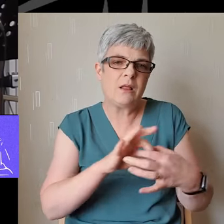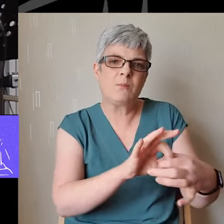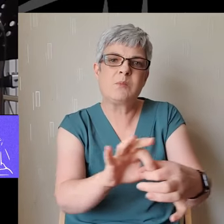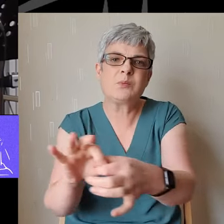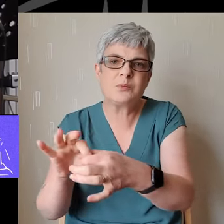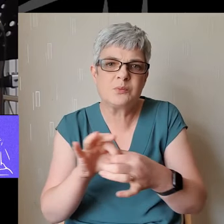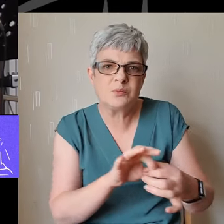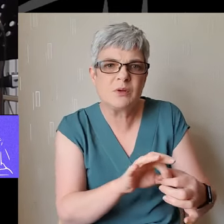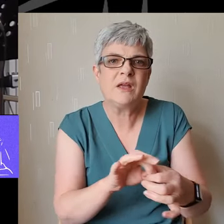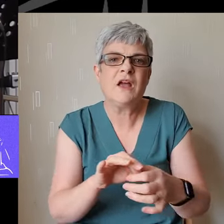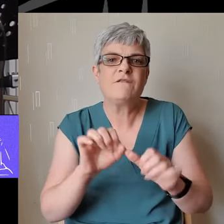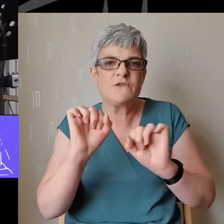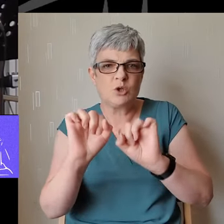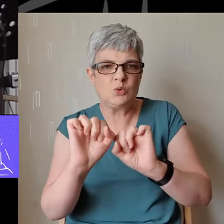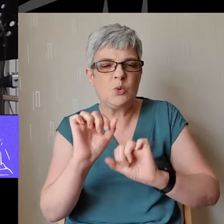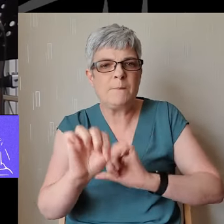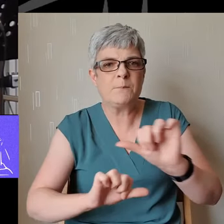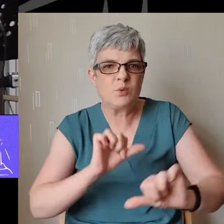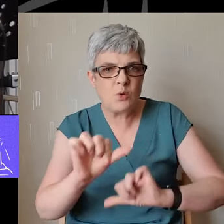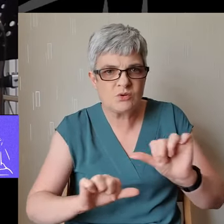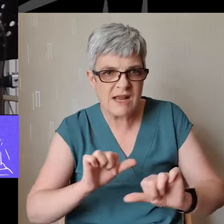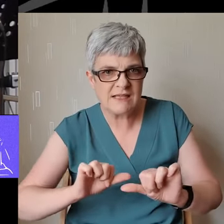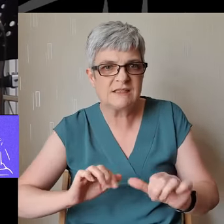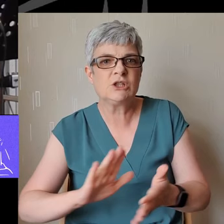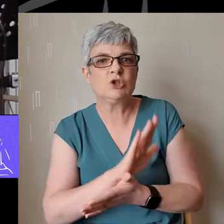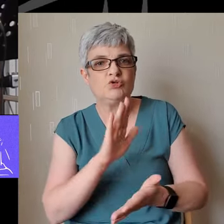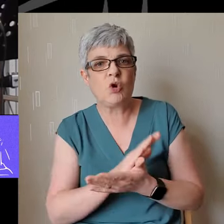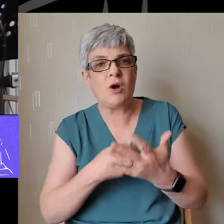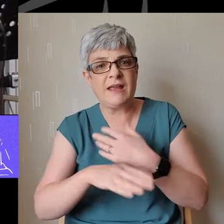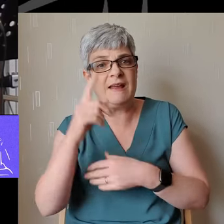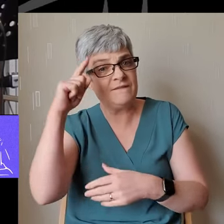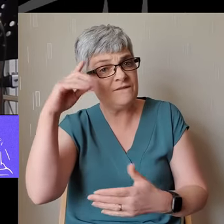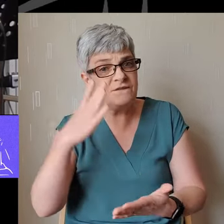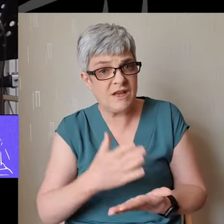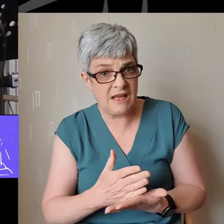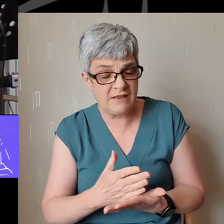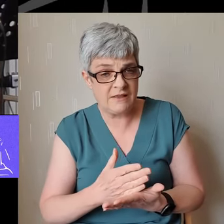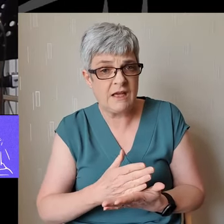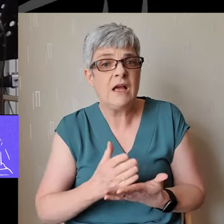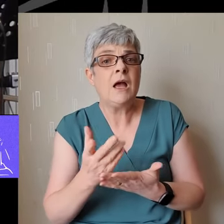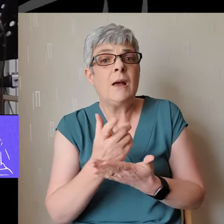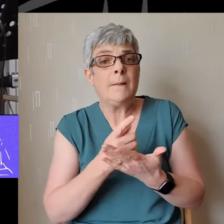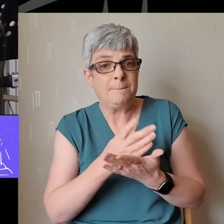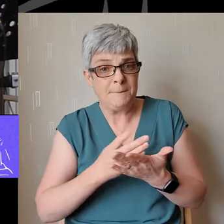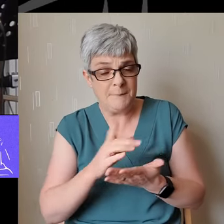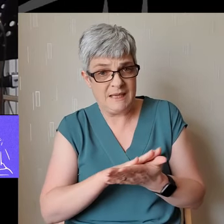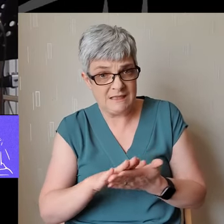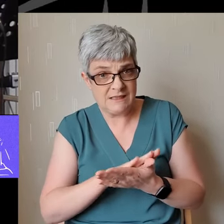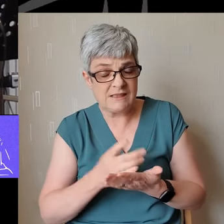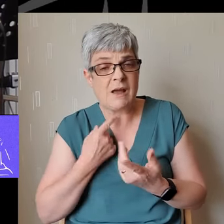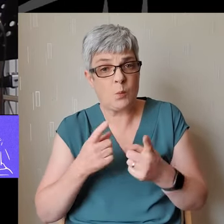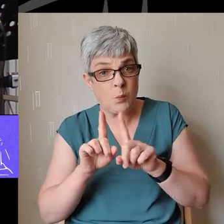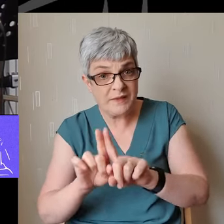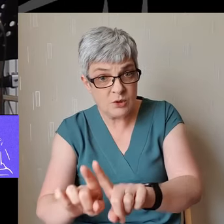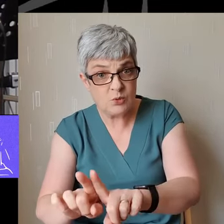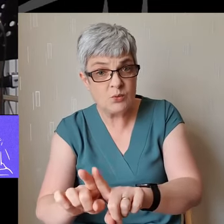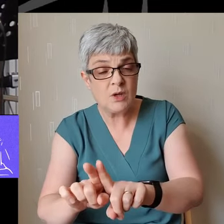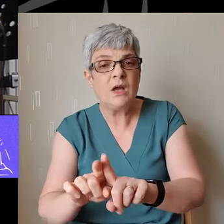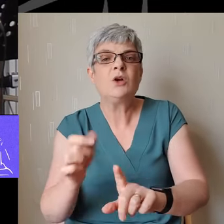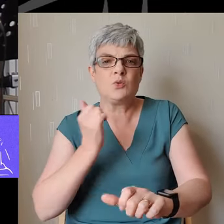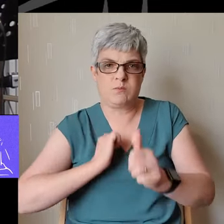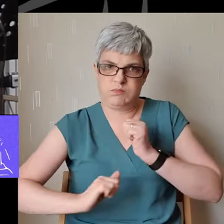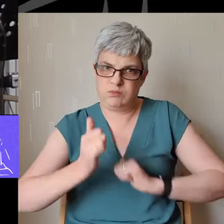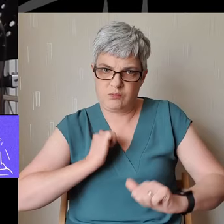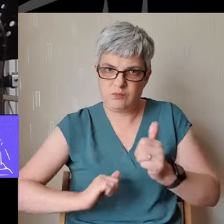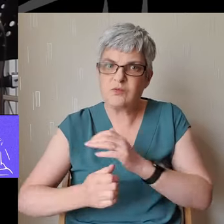your progress and joy in the faith, so that through my being with you again, your boasting in Christ Jesus